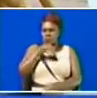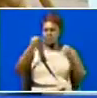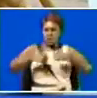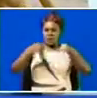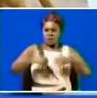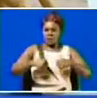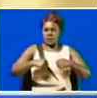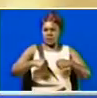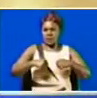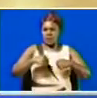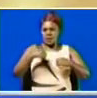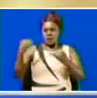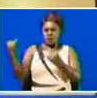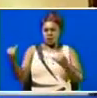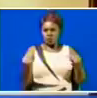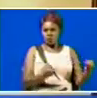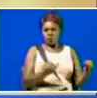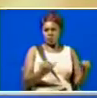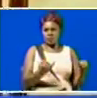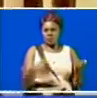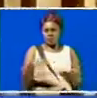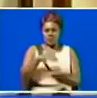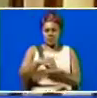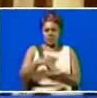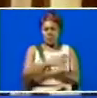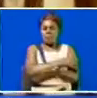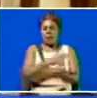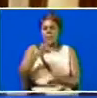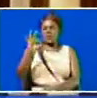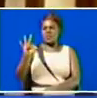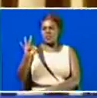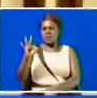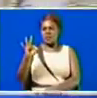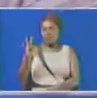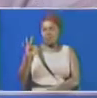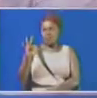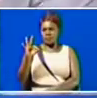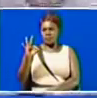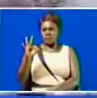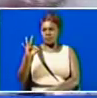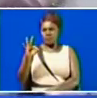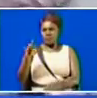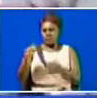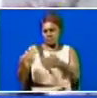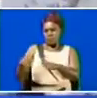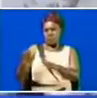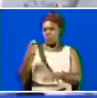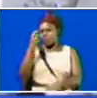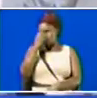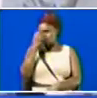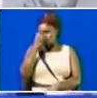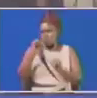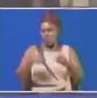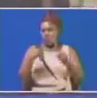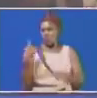say appears to have introduced a third center of power to the Jubilee succession matrix, isolating Ruto, who could